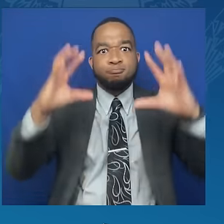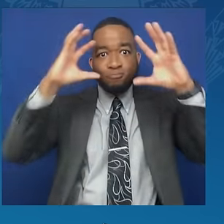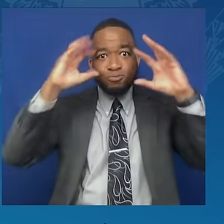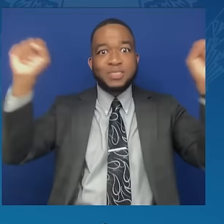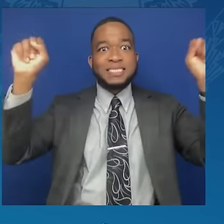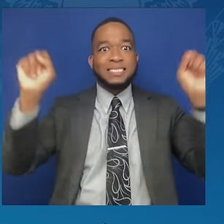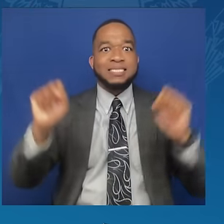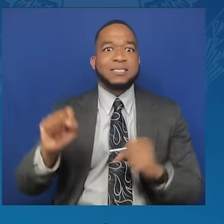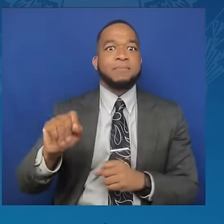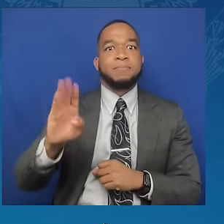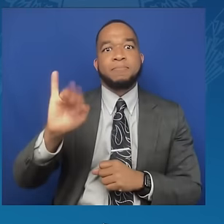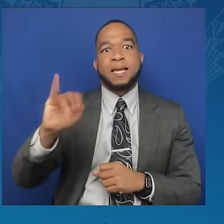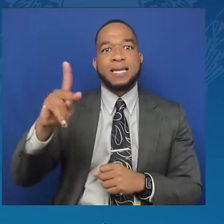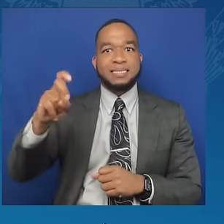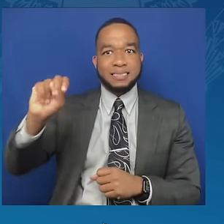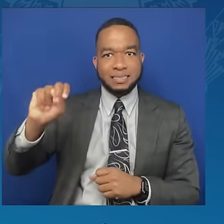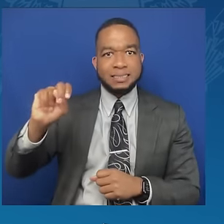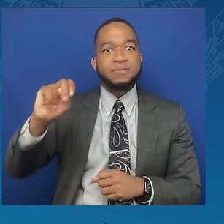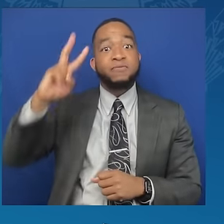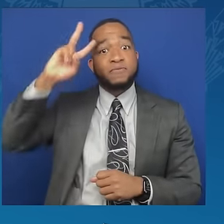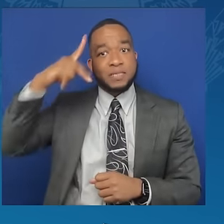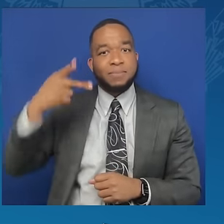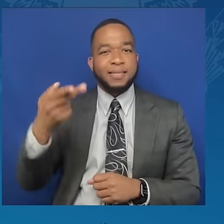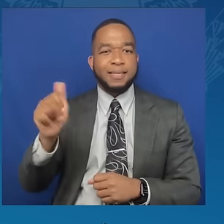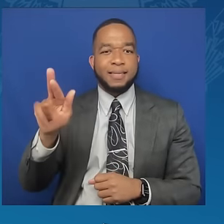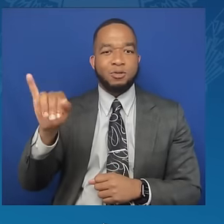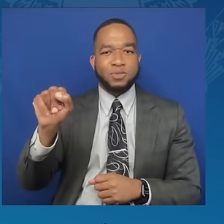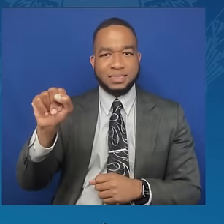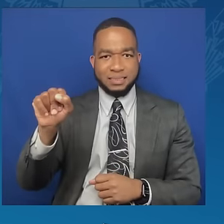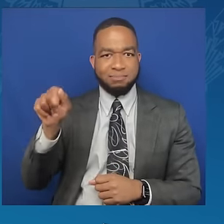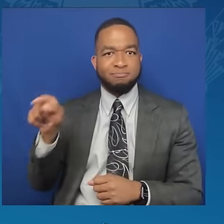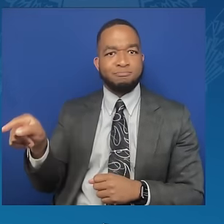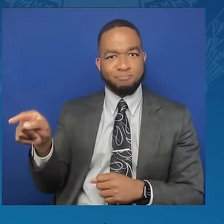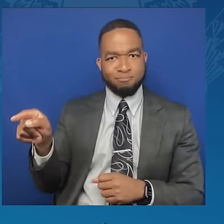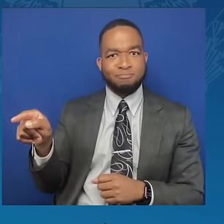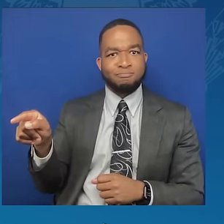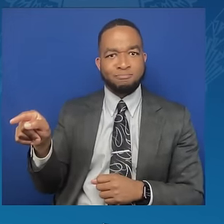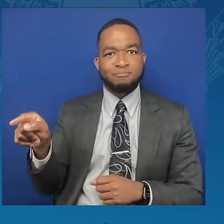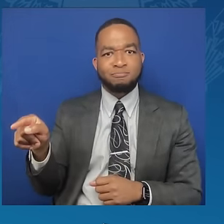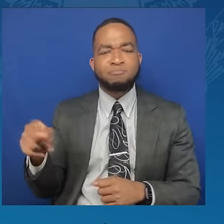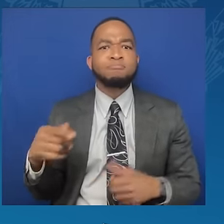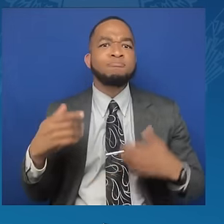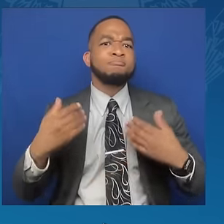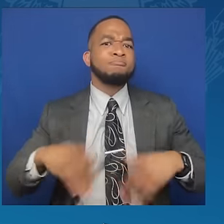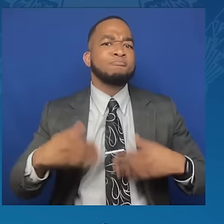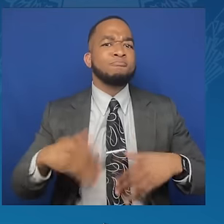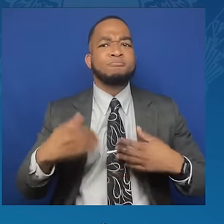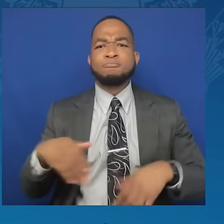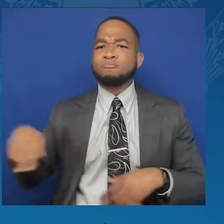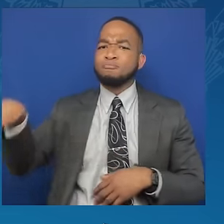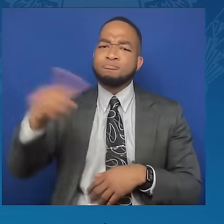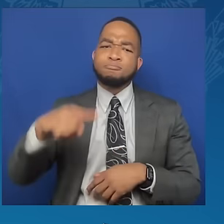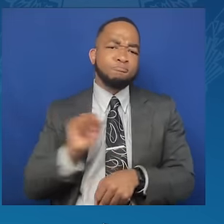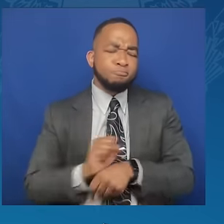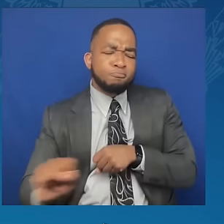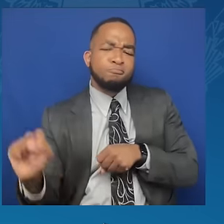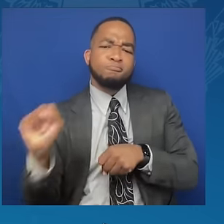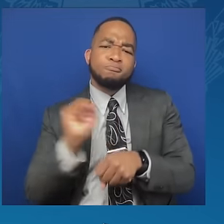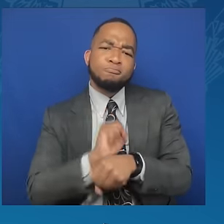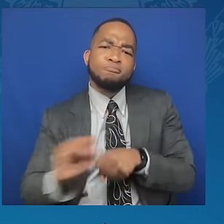than any presidential team since the 1960s. They are doing